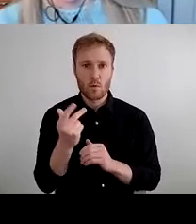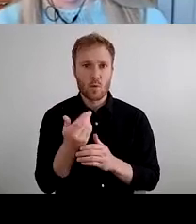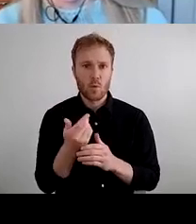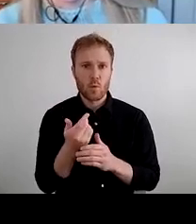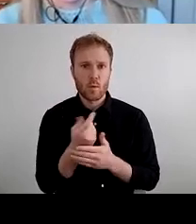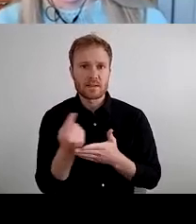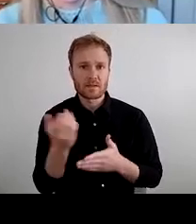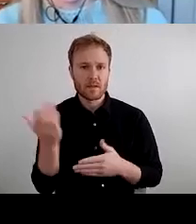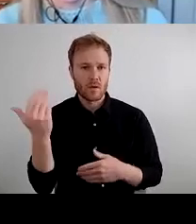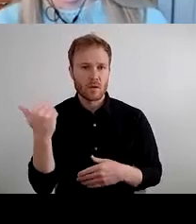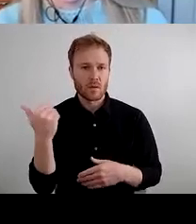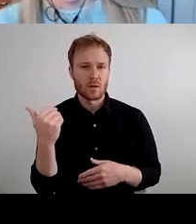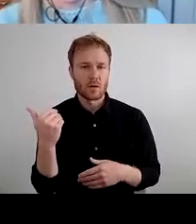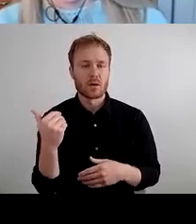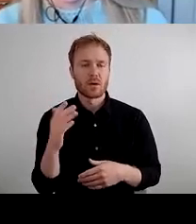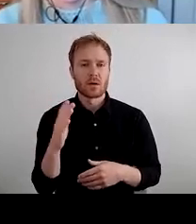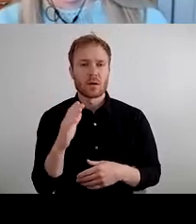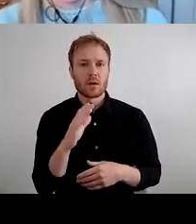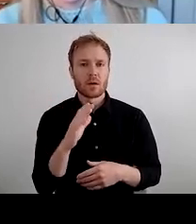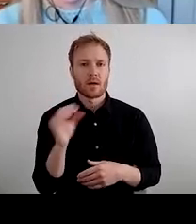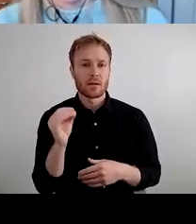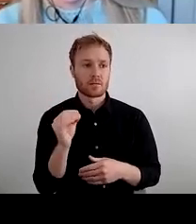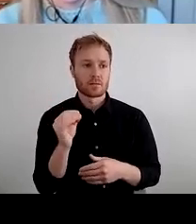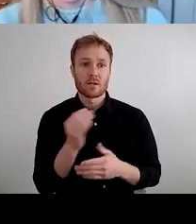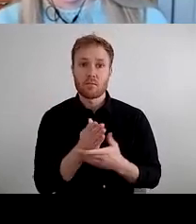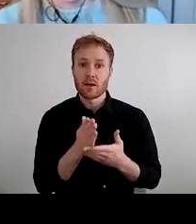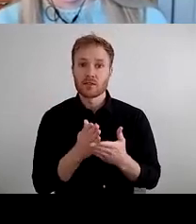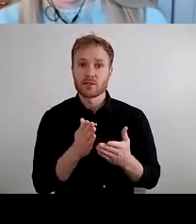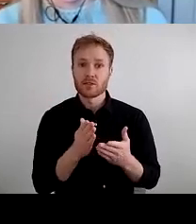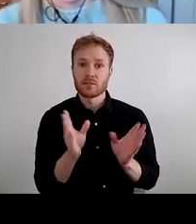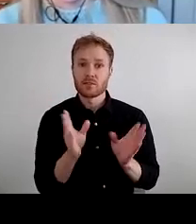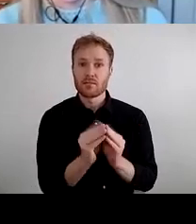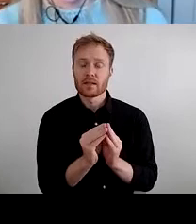even the budget hearing was just,